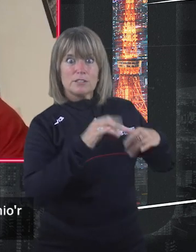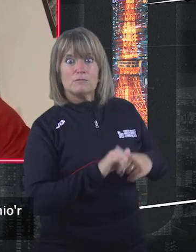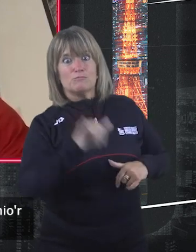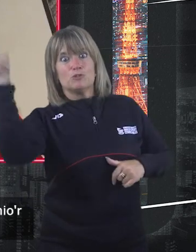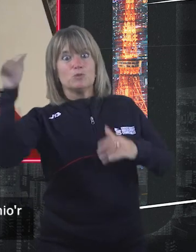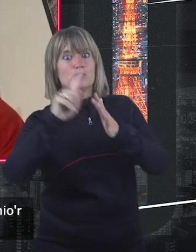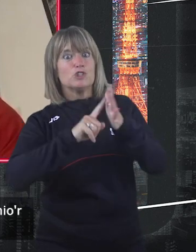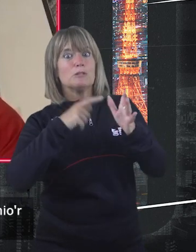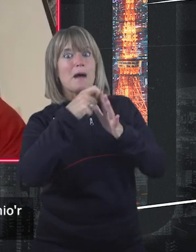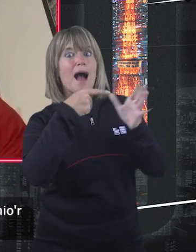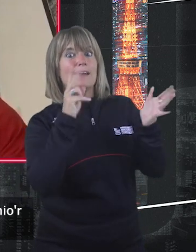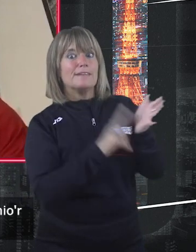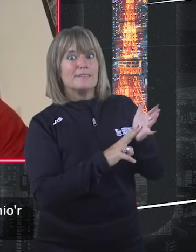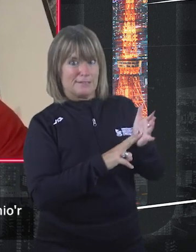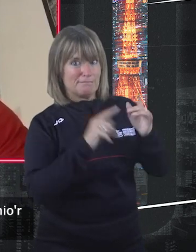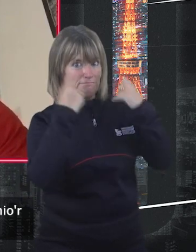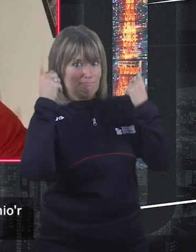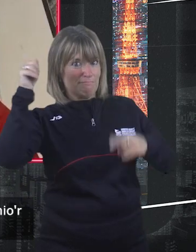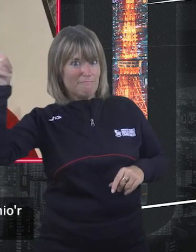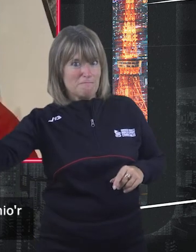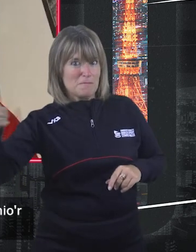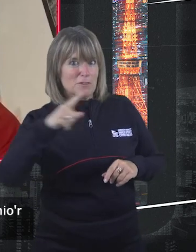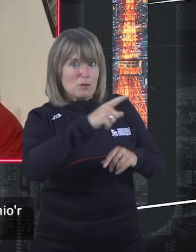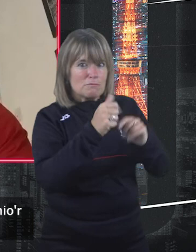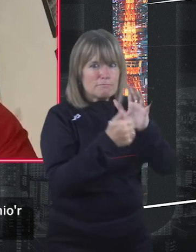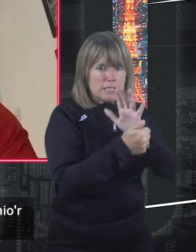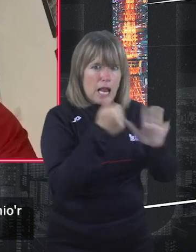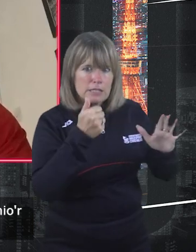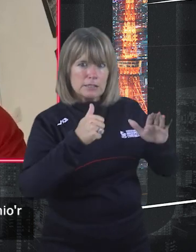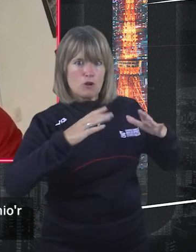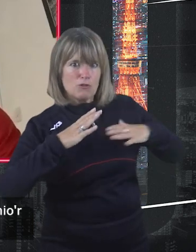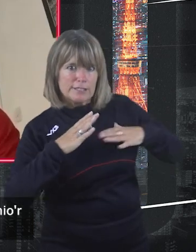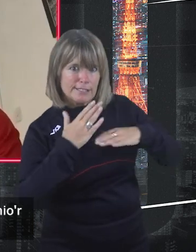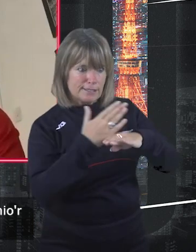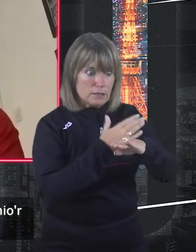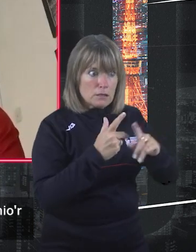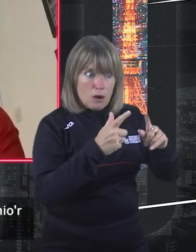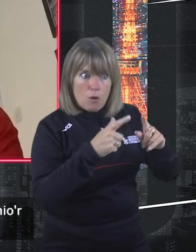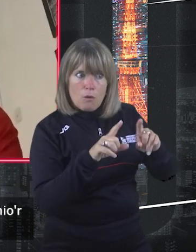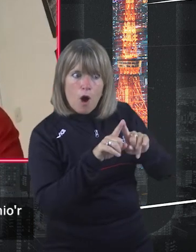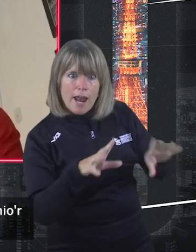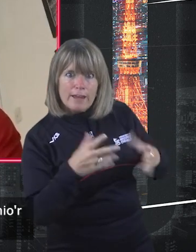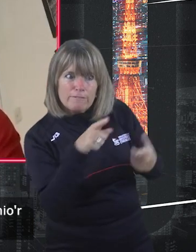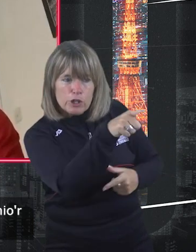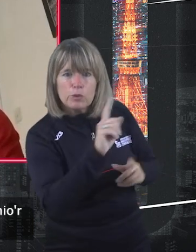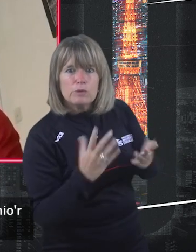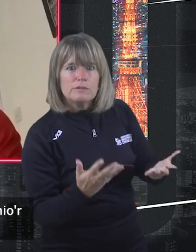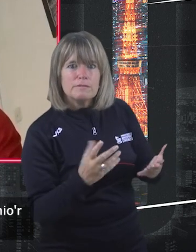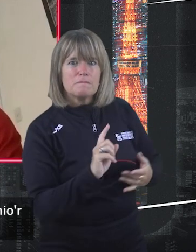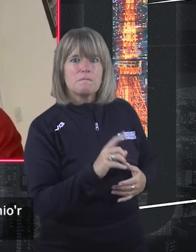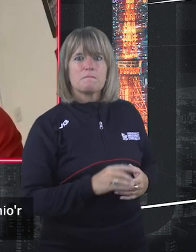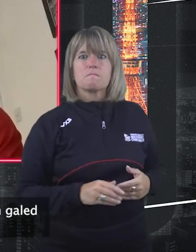where you're due to fly to Japan very soon, is it just honing the skills? Because it's final preparations for you now, isn't